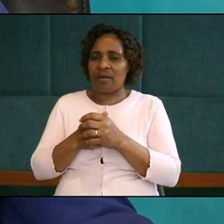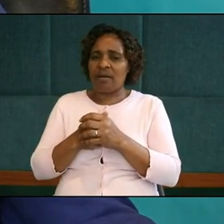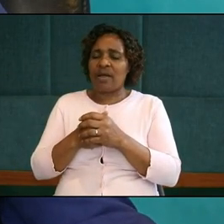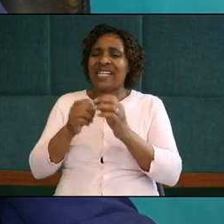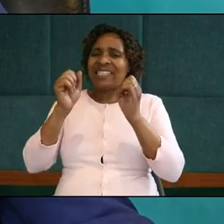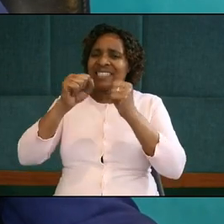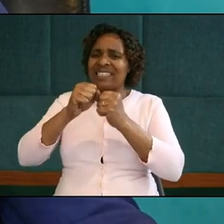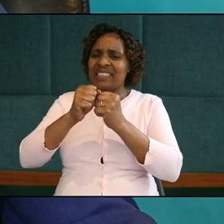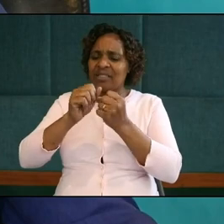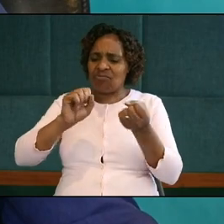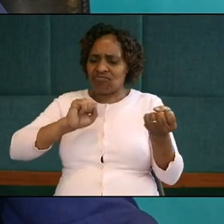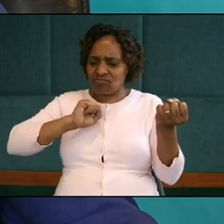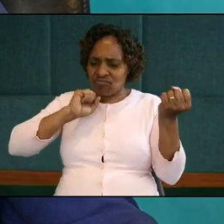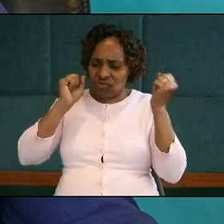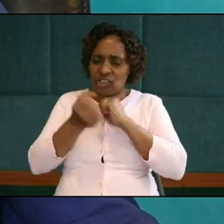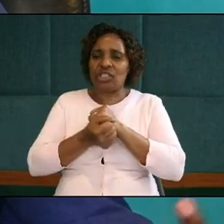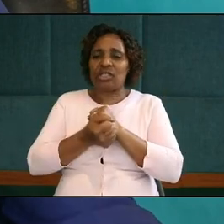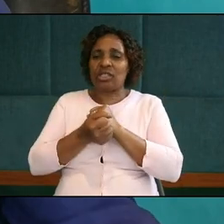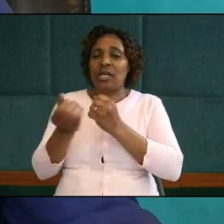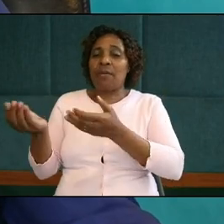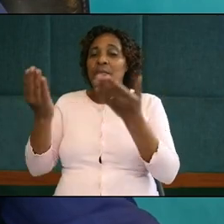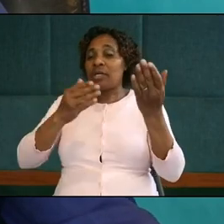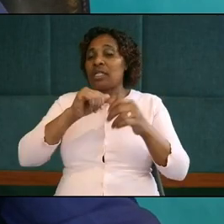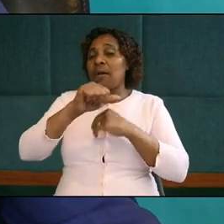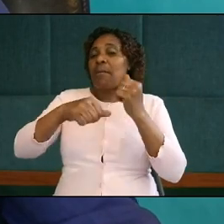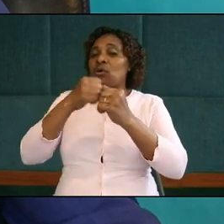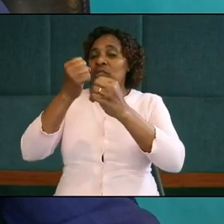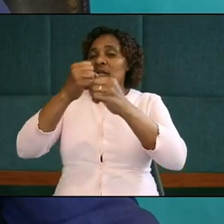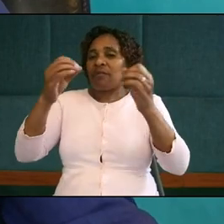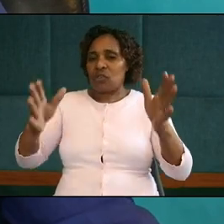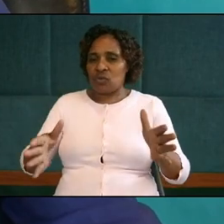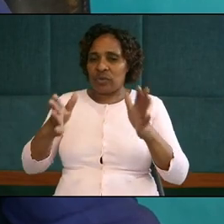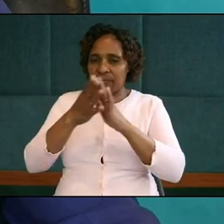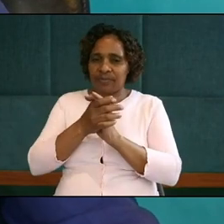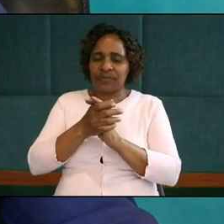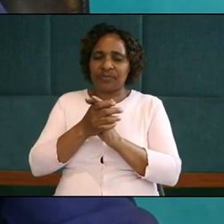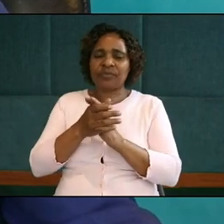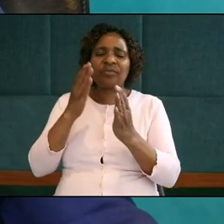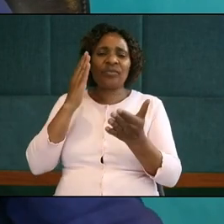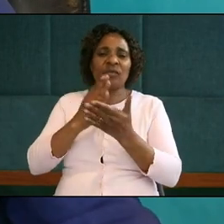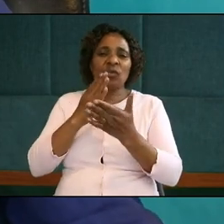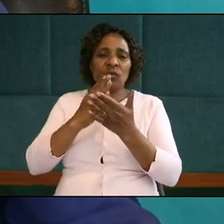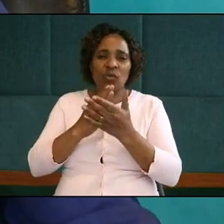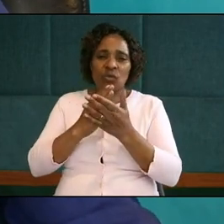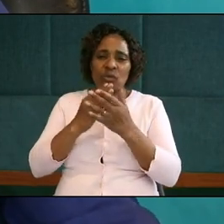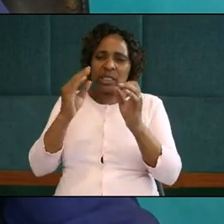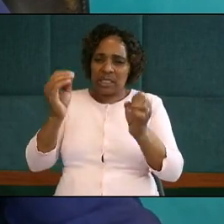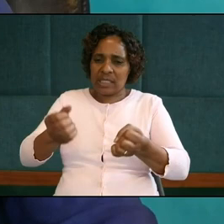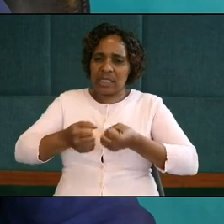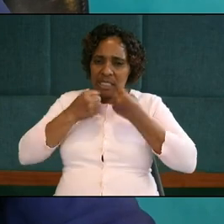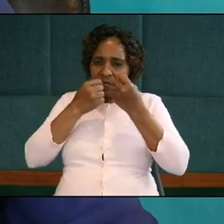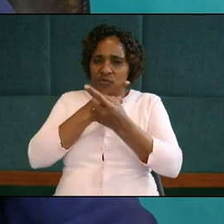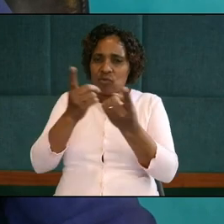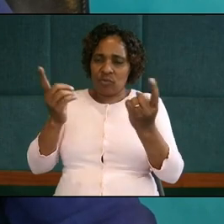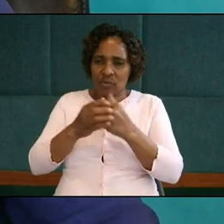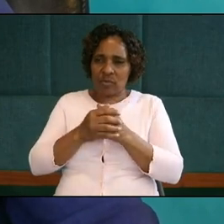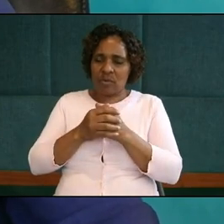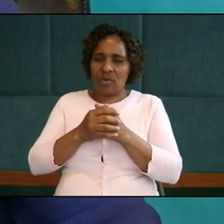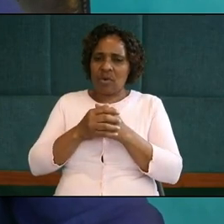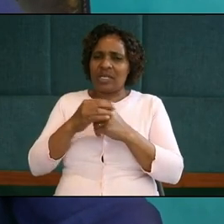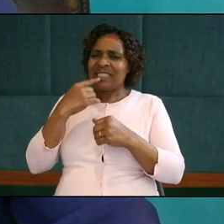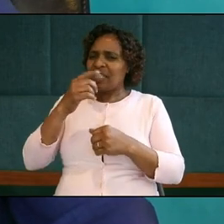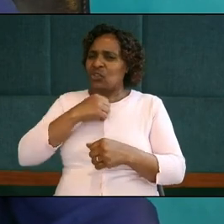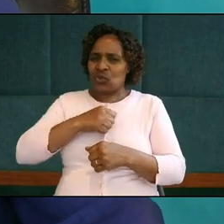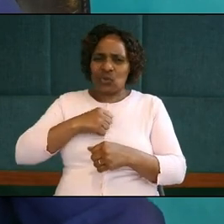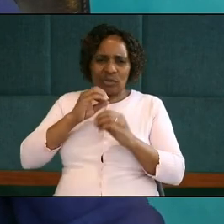such repentance brings about salvation, right? It actually will save you, you know, and it has no regret. You